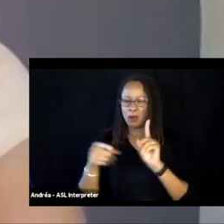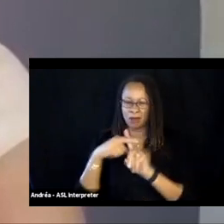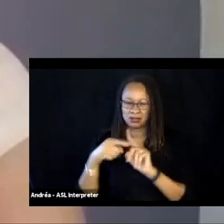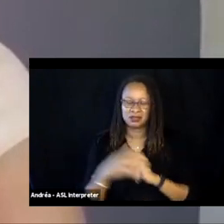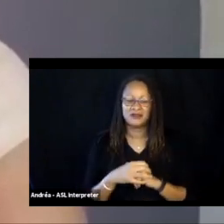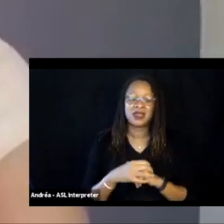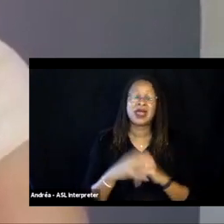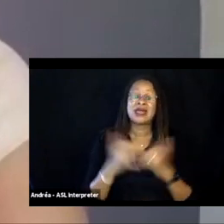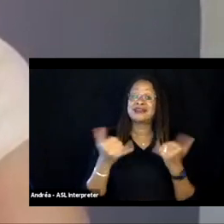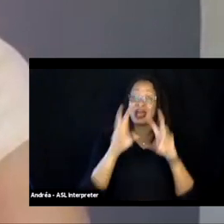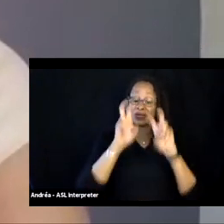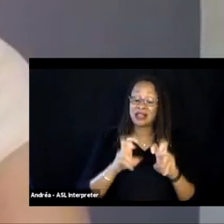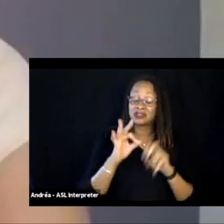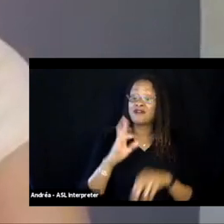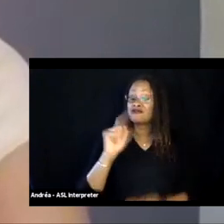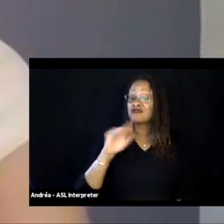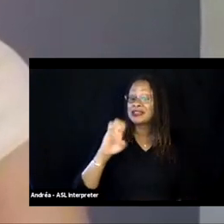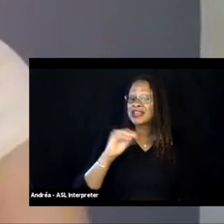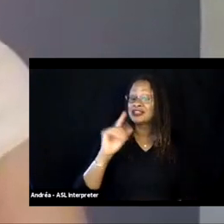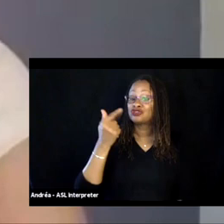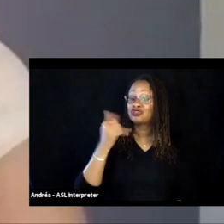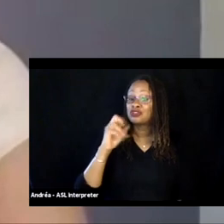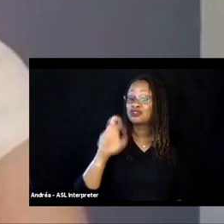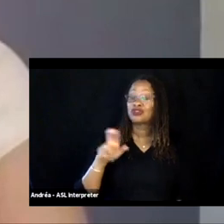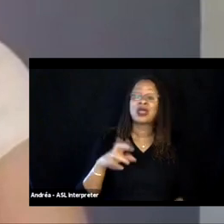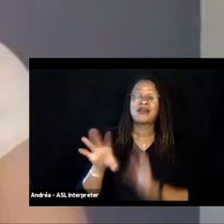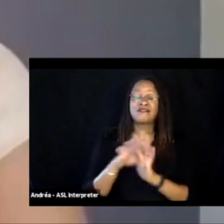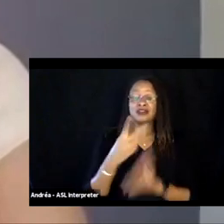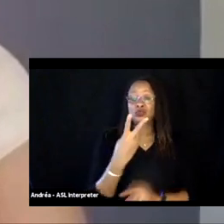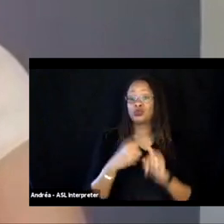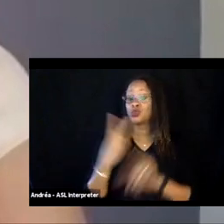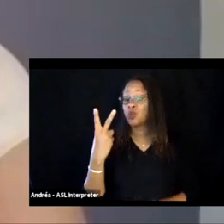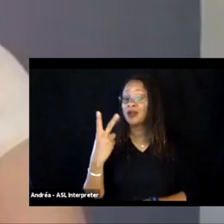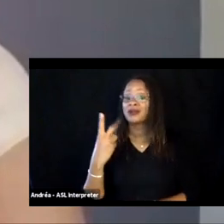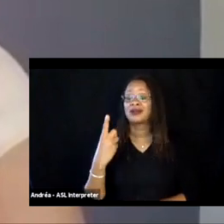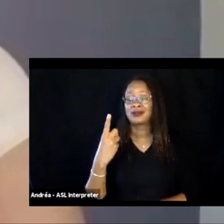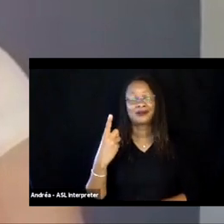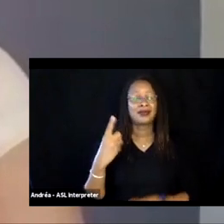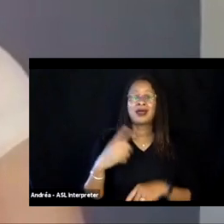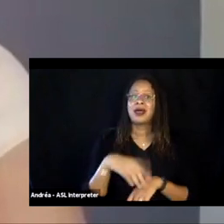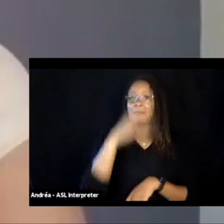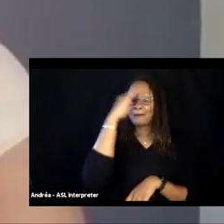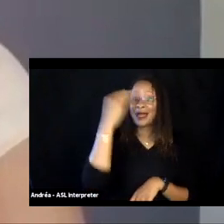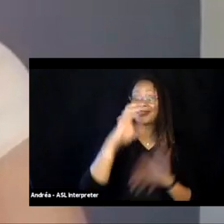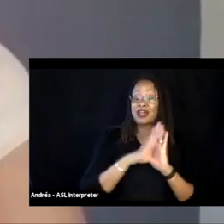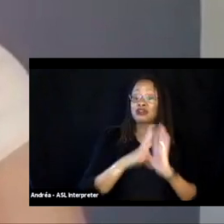of race and gender, we find that, 2-to-1 Black characters are male versus